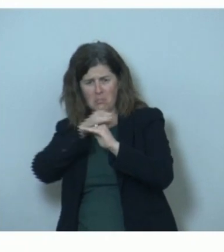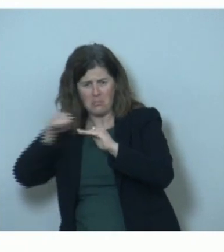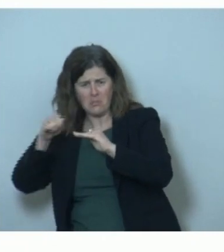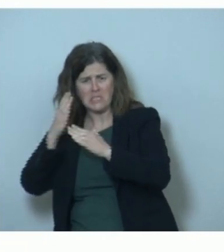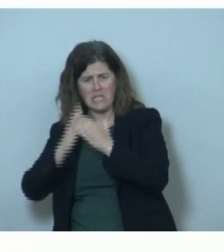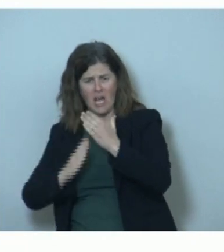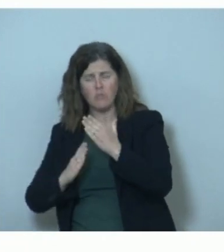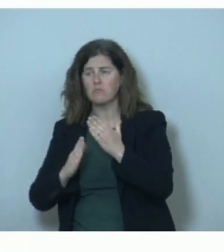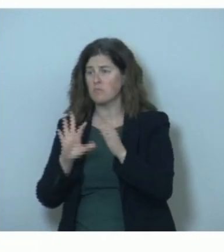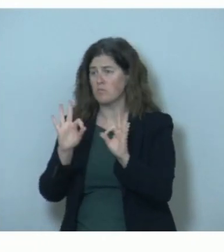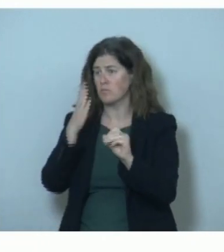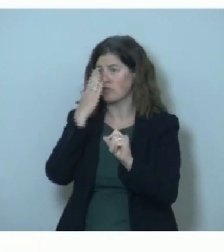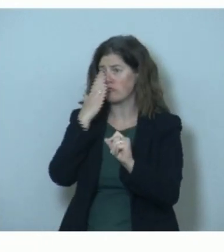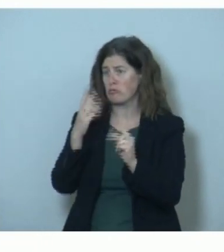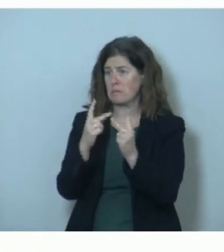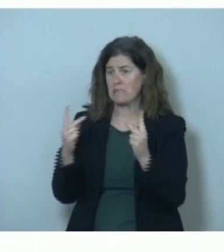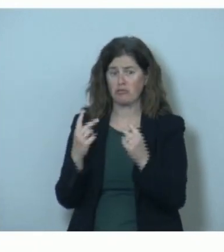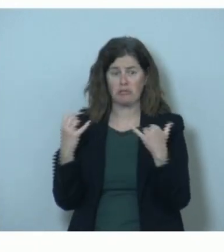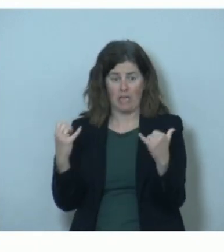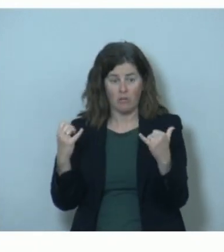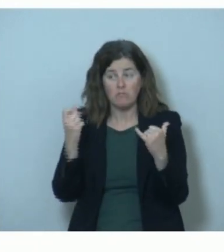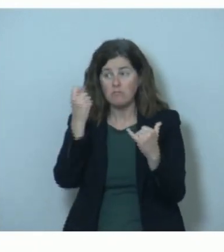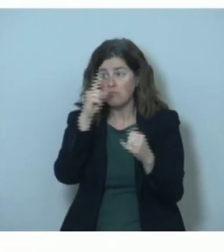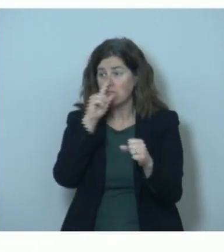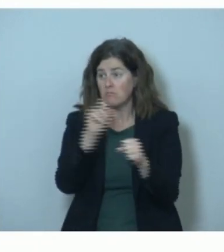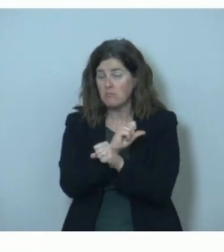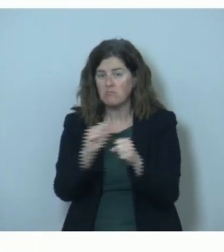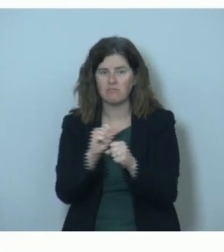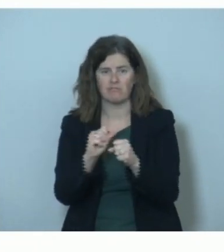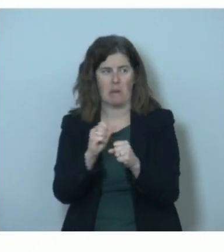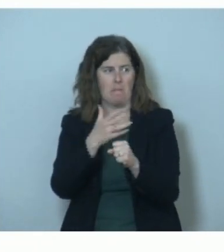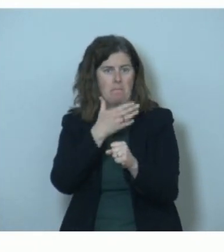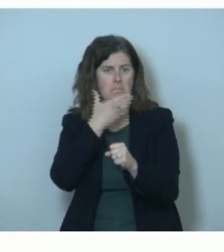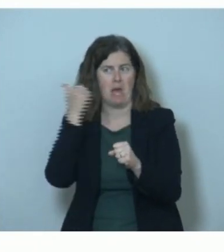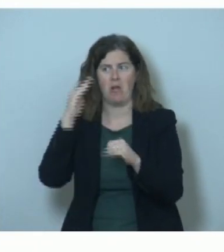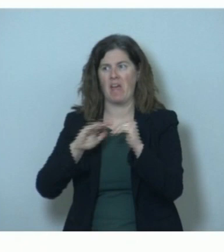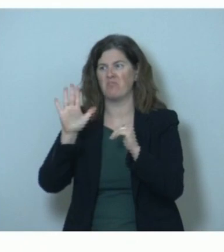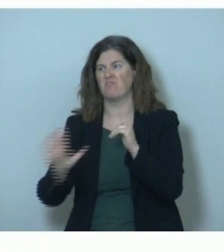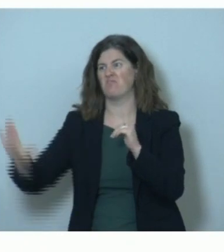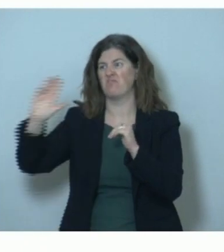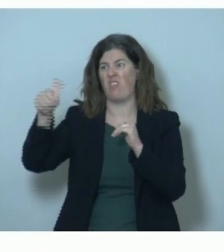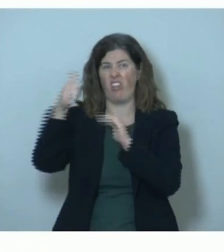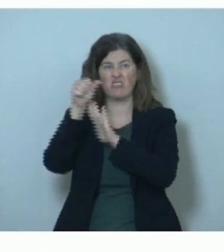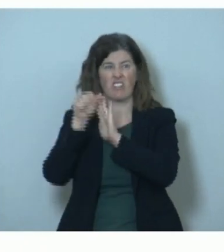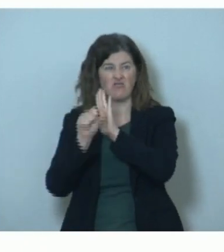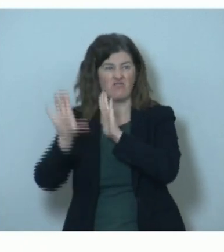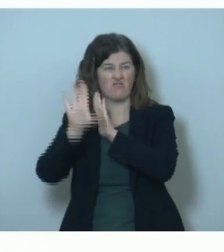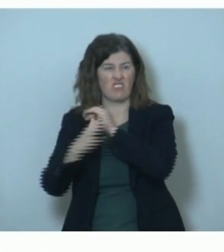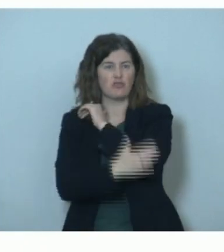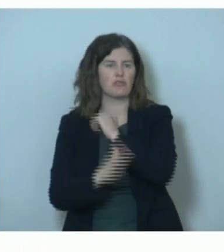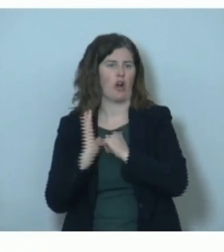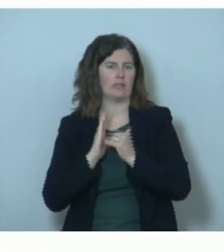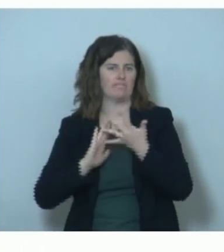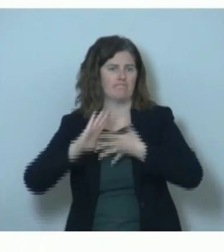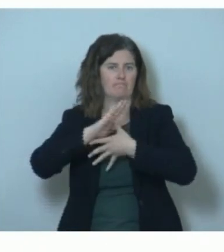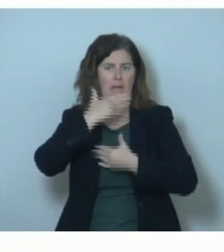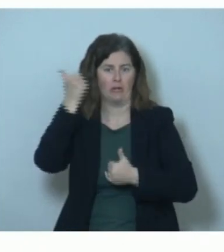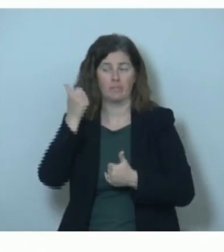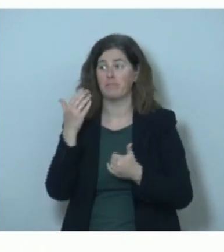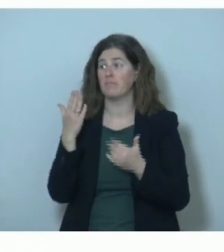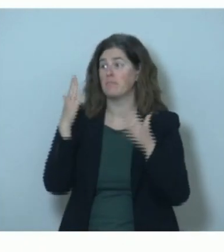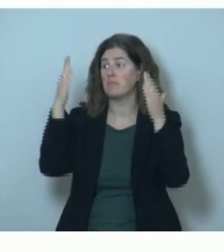which puts us in a very, very good position, and in fact, in a better position than most states in the United States. Next slide,